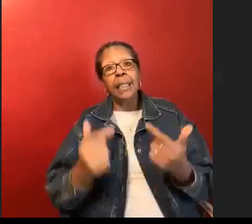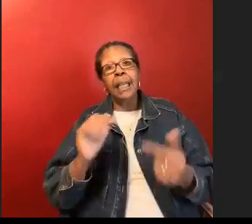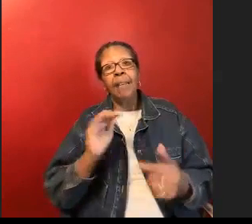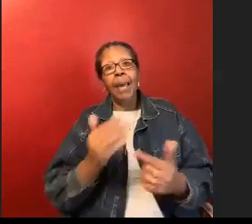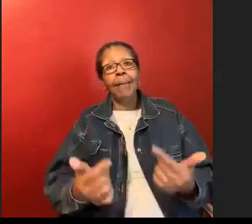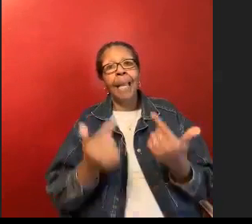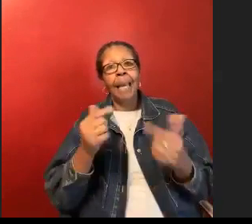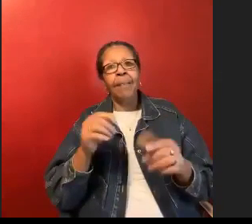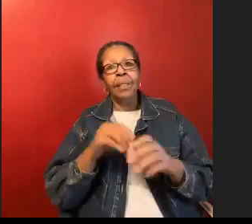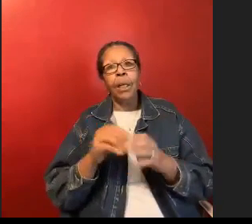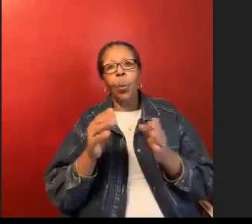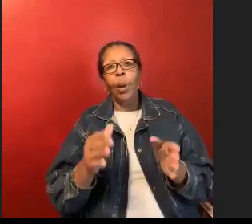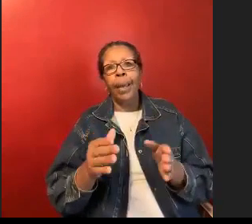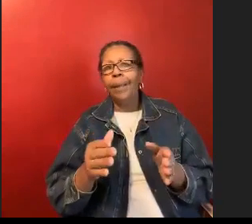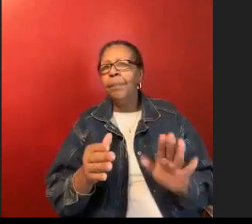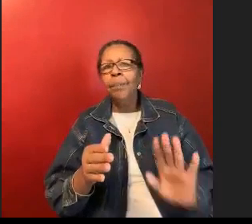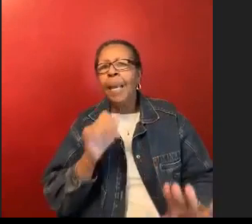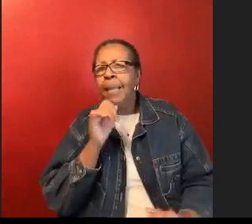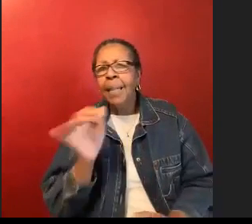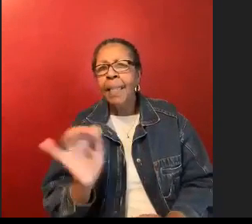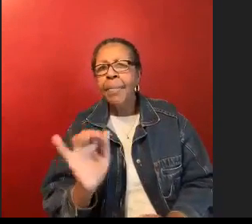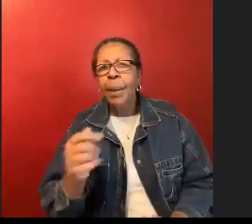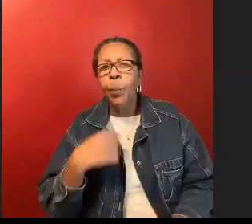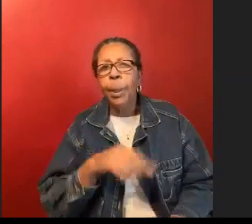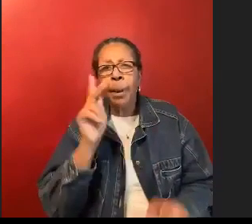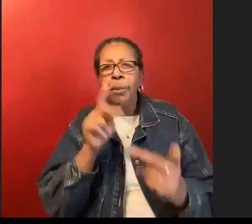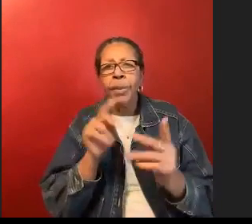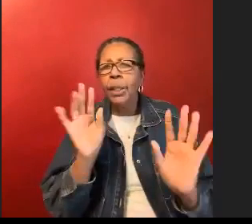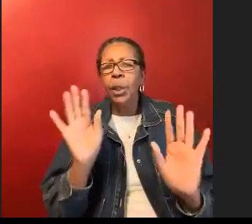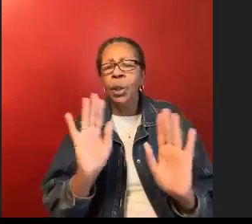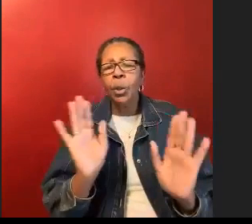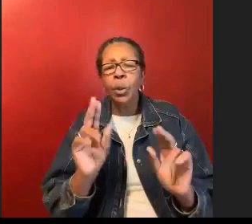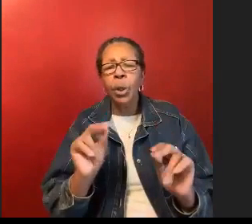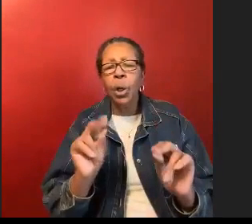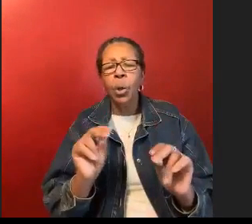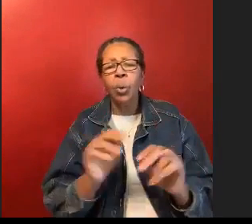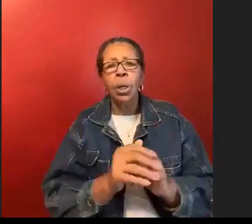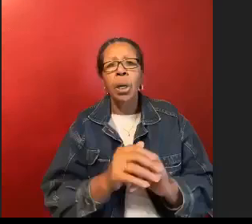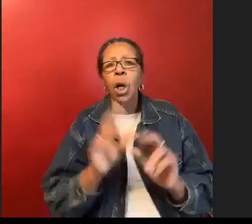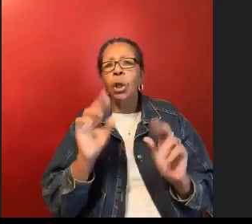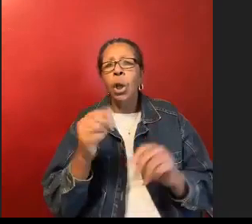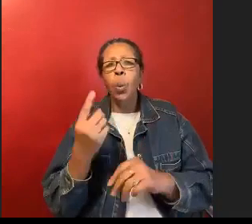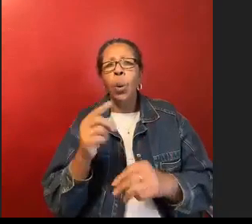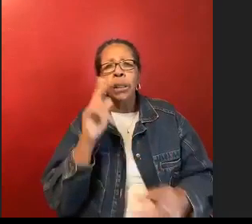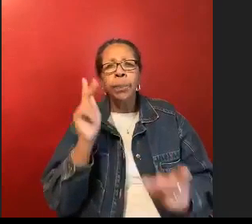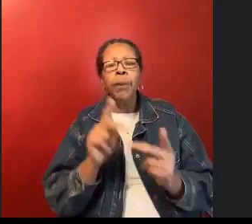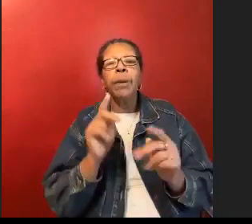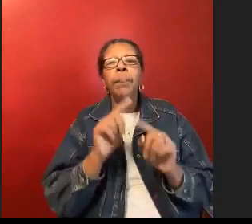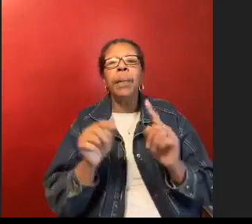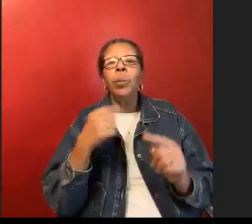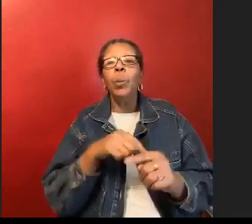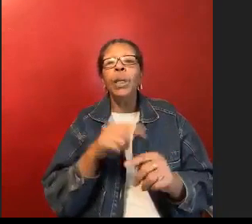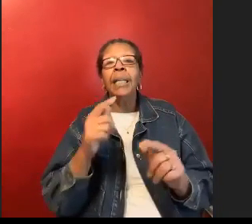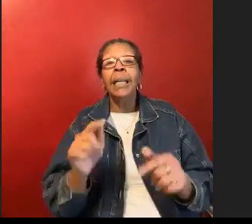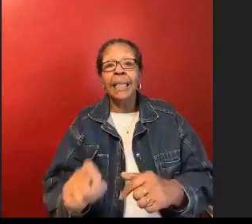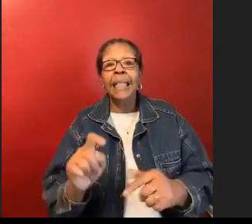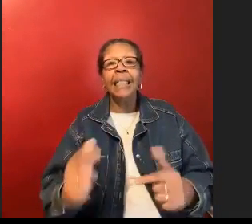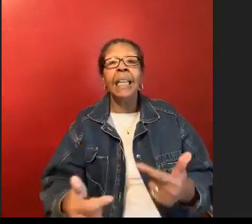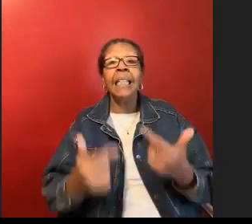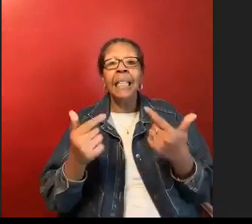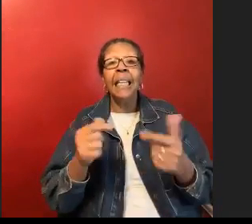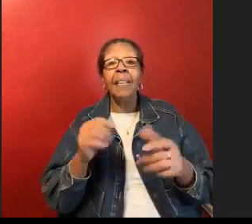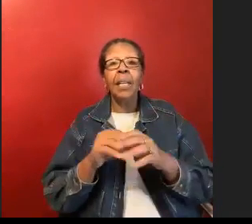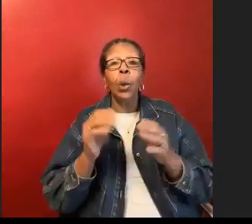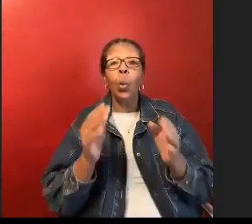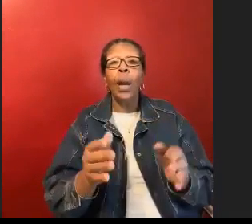perfect. No, none of us is perfect. But we have to live in such a way that we are able to say to